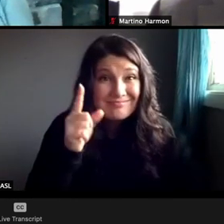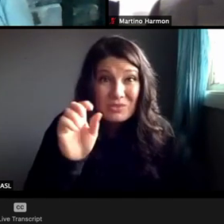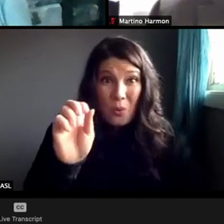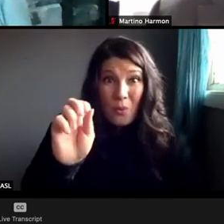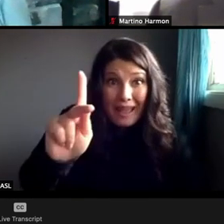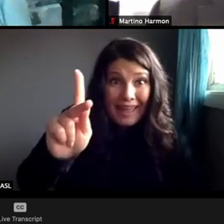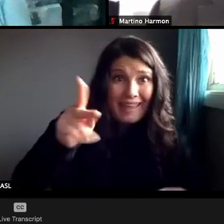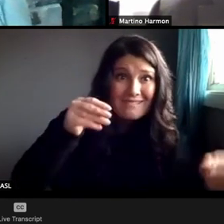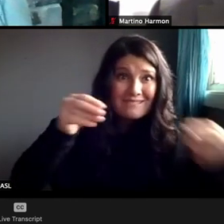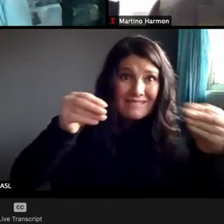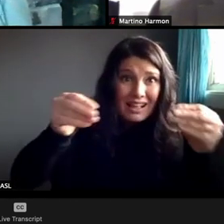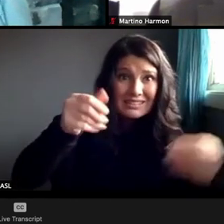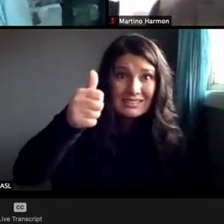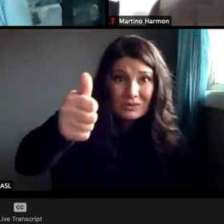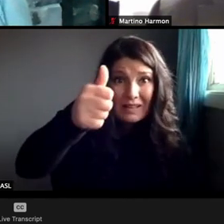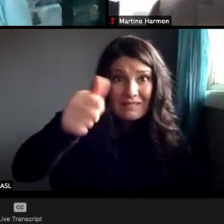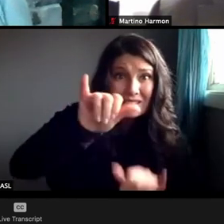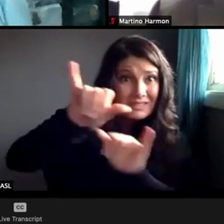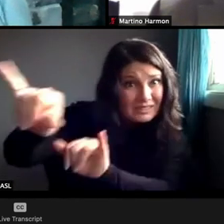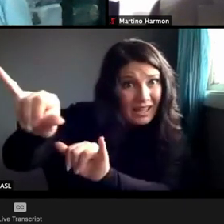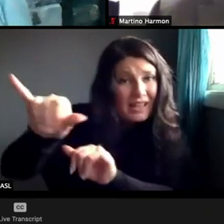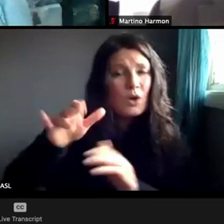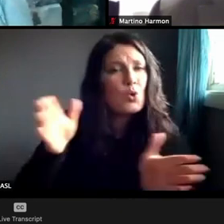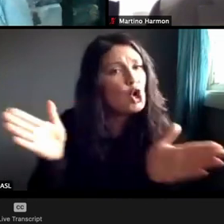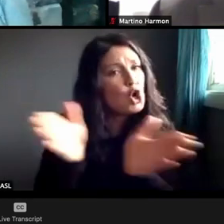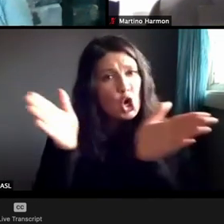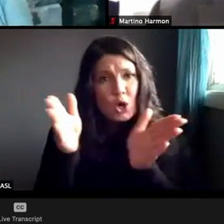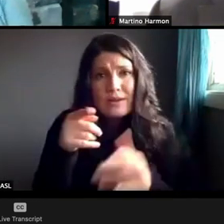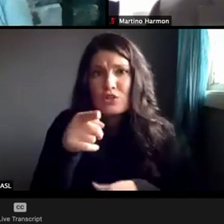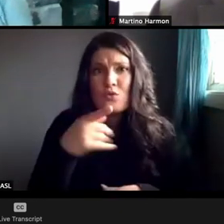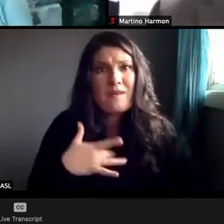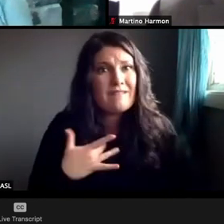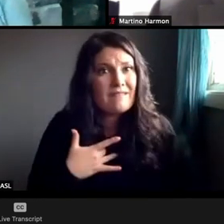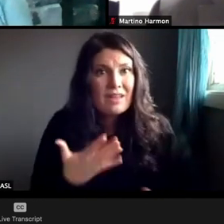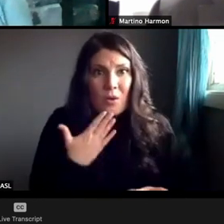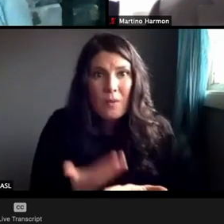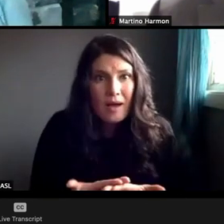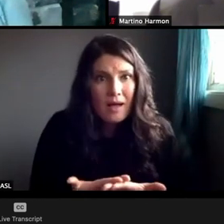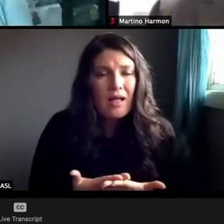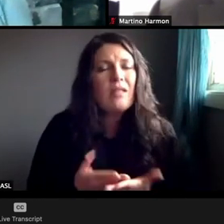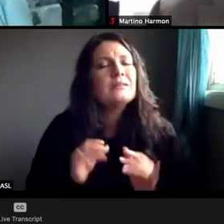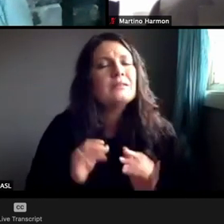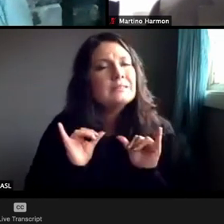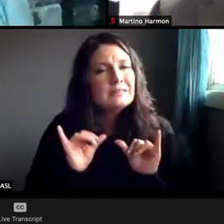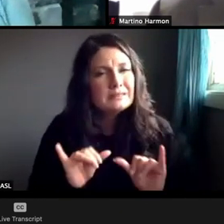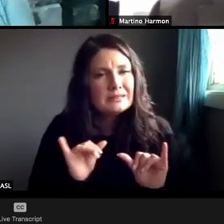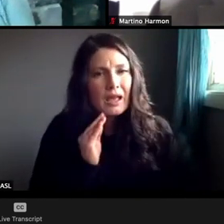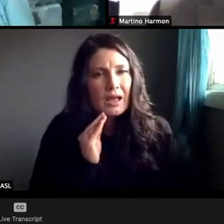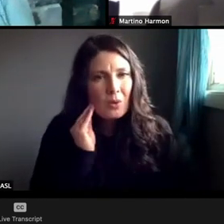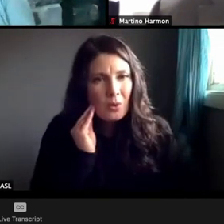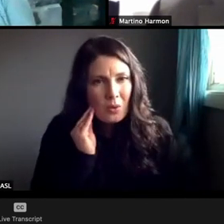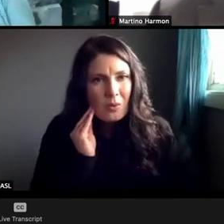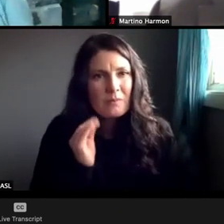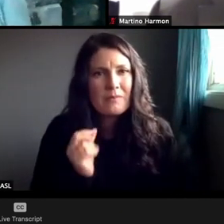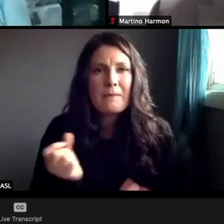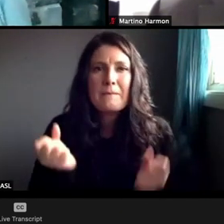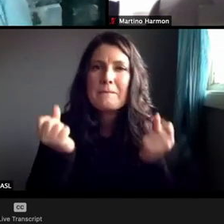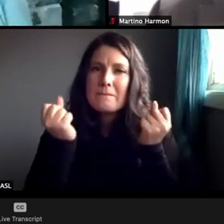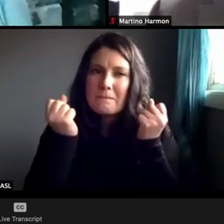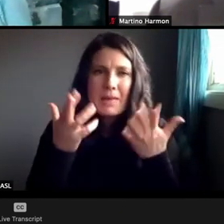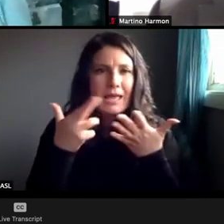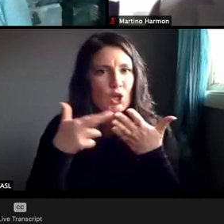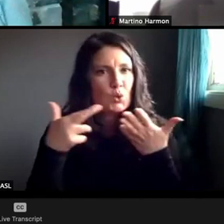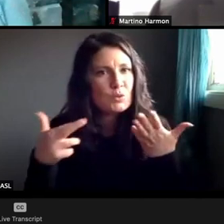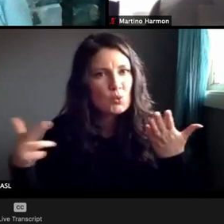flexibility. And so we encourage people, if you're not feeling well, to stay home. There's a multitude of resources. Of course,